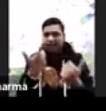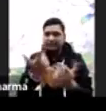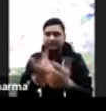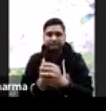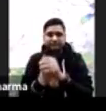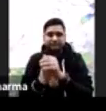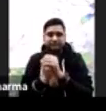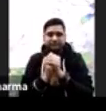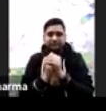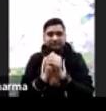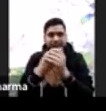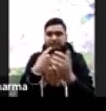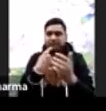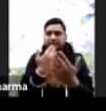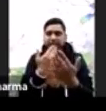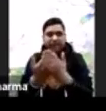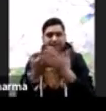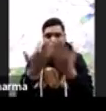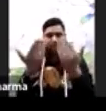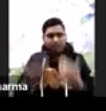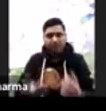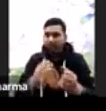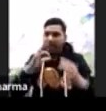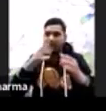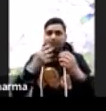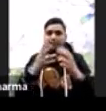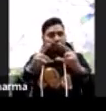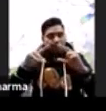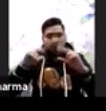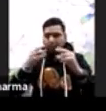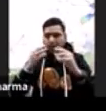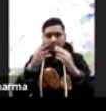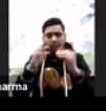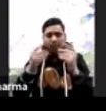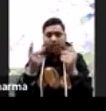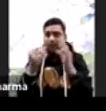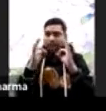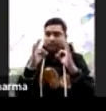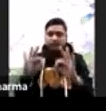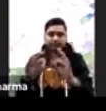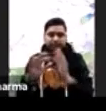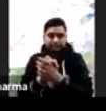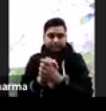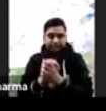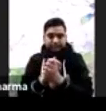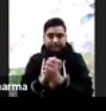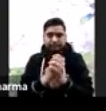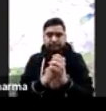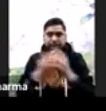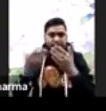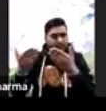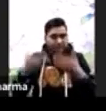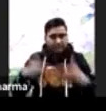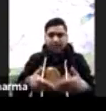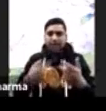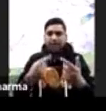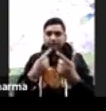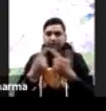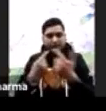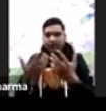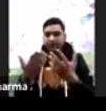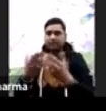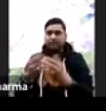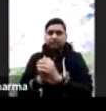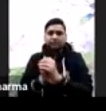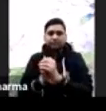presence and also the insightful speech. So now we come at the end of this grand session, and I would like to invite